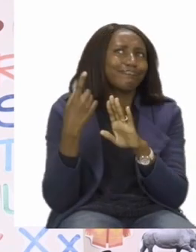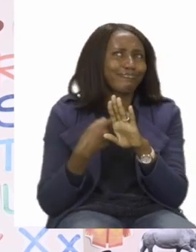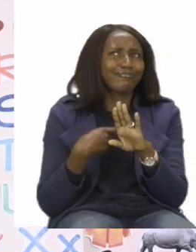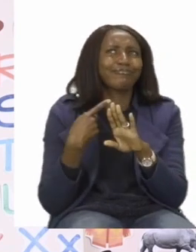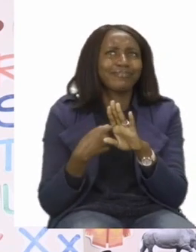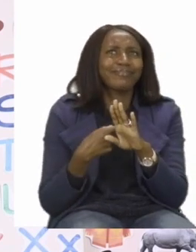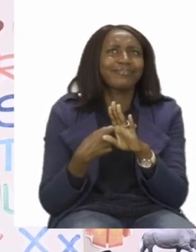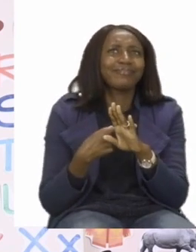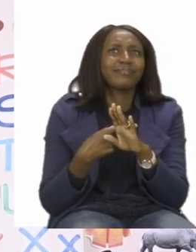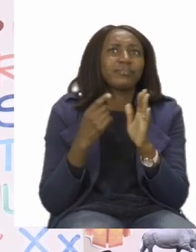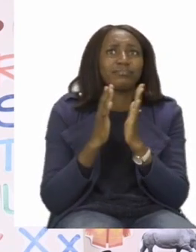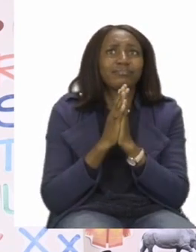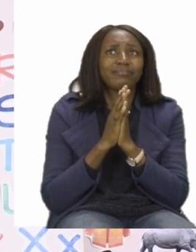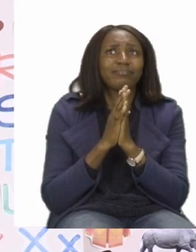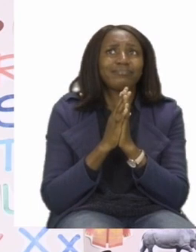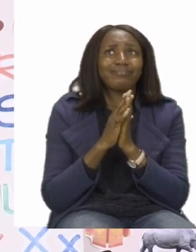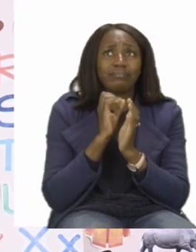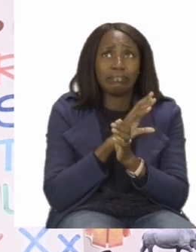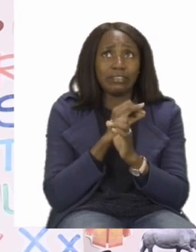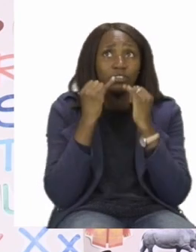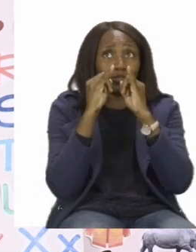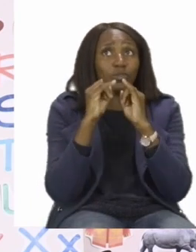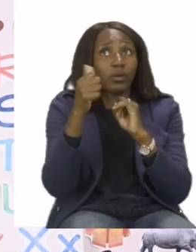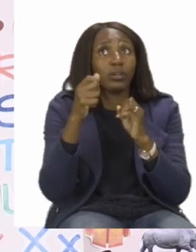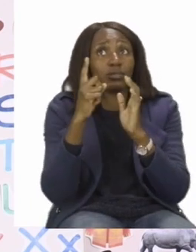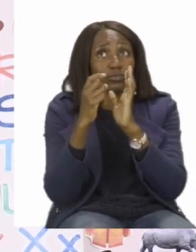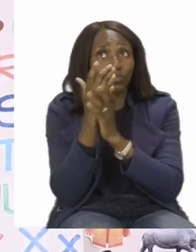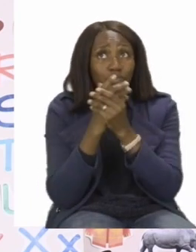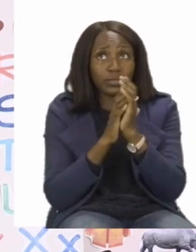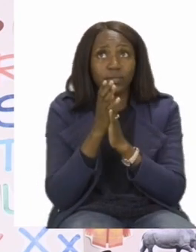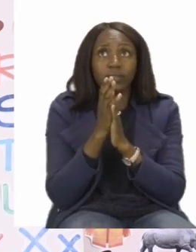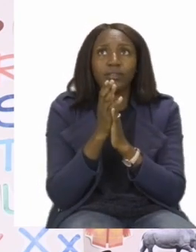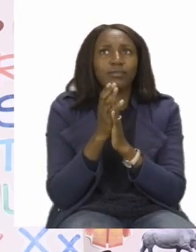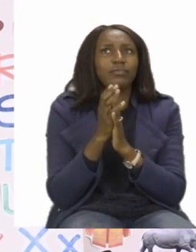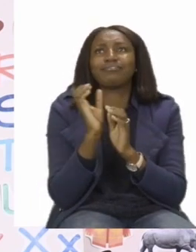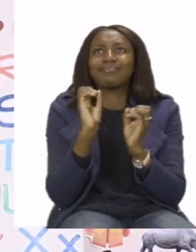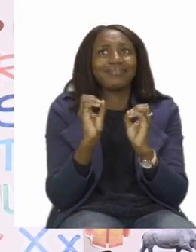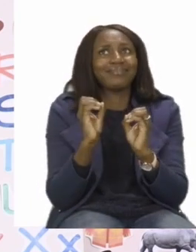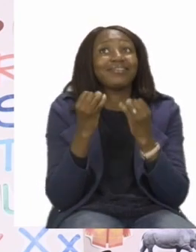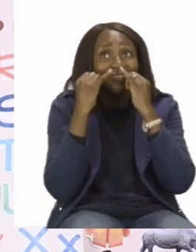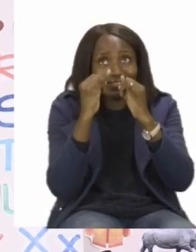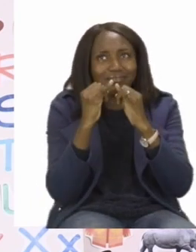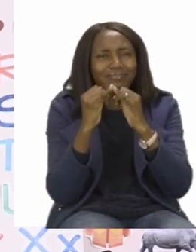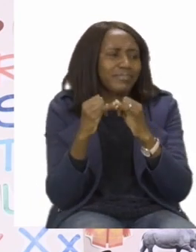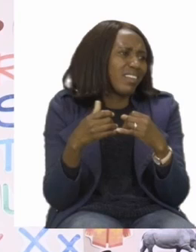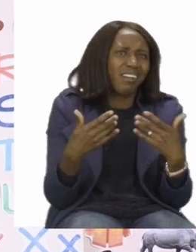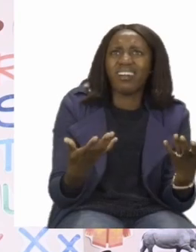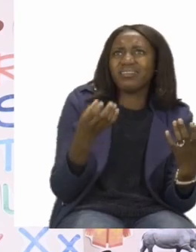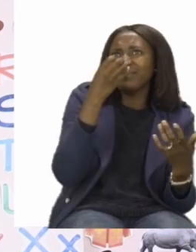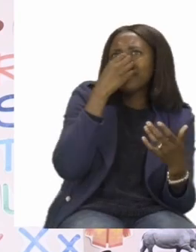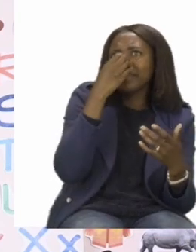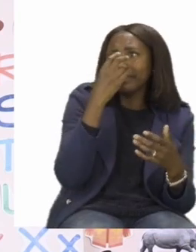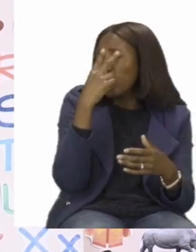possible. And don't be afraid to tell other people to sanitize. We are all trying to stay safe. I wonder, where is Zoshi? I